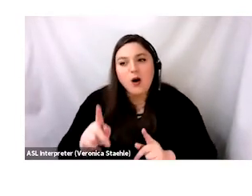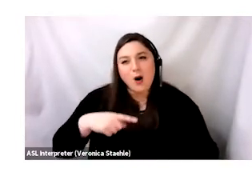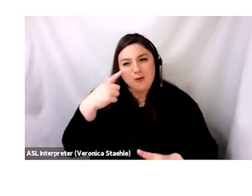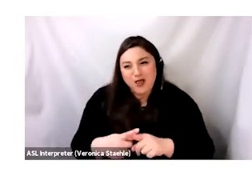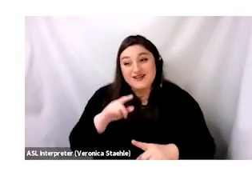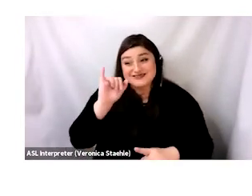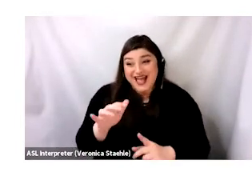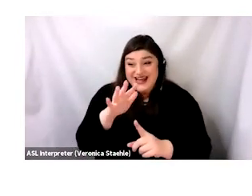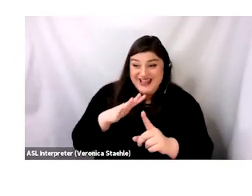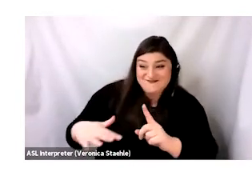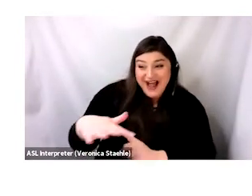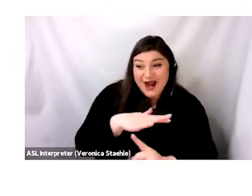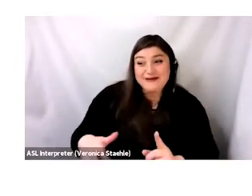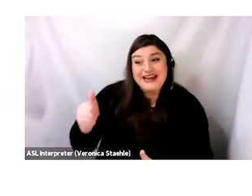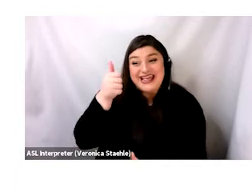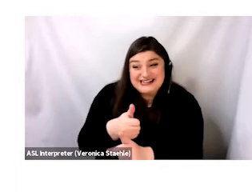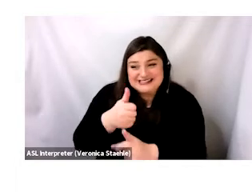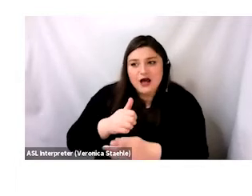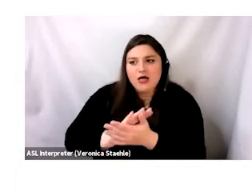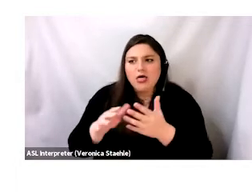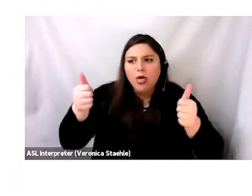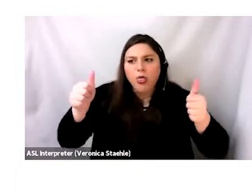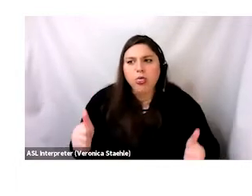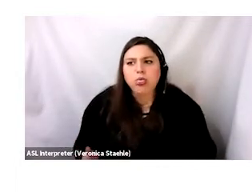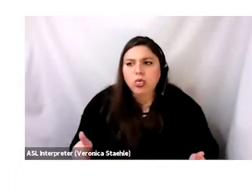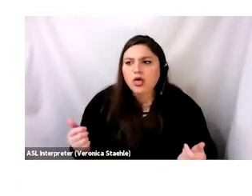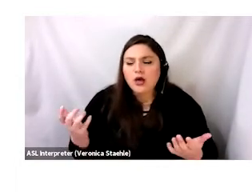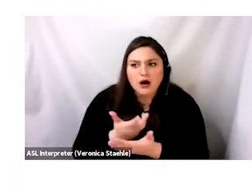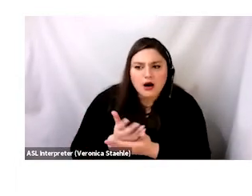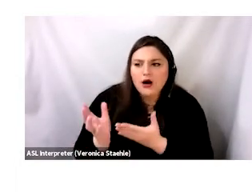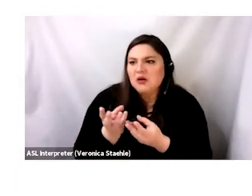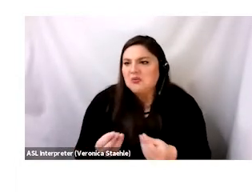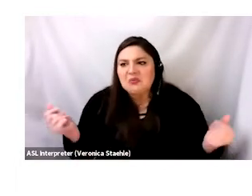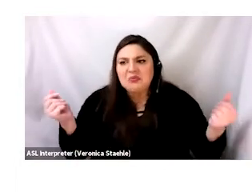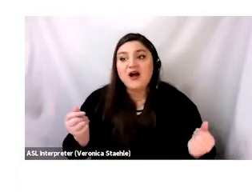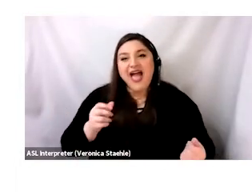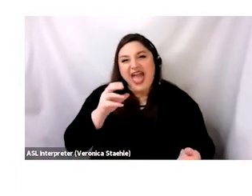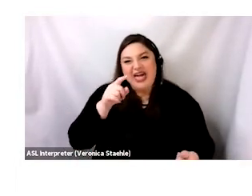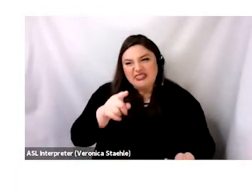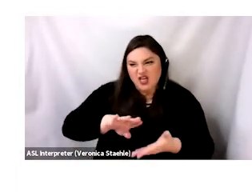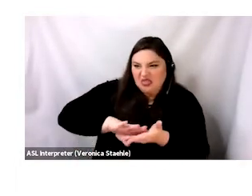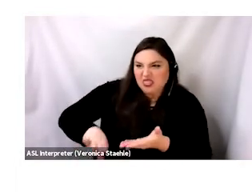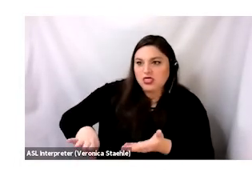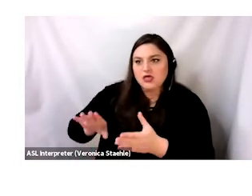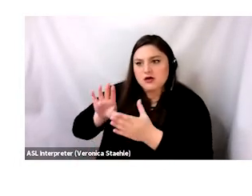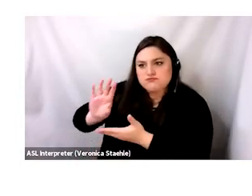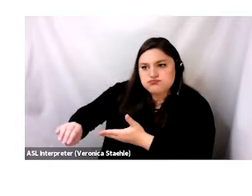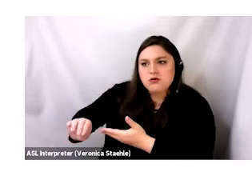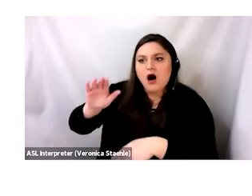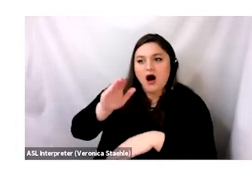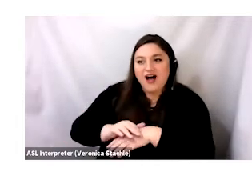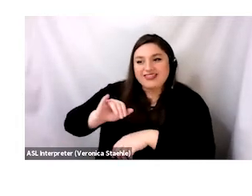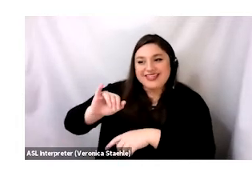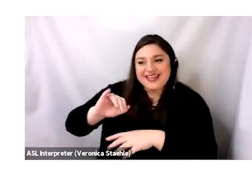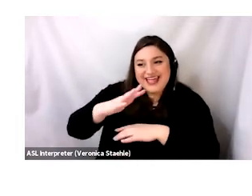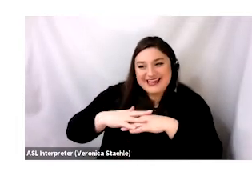the environment and degraded some of these indigenous agricultural practices that actually regenerate the soil. And so today we're